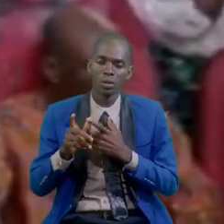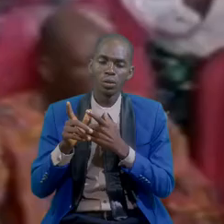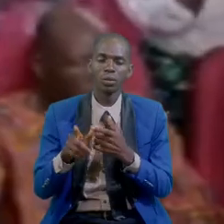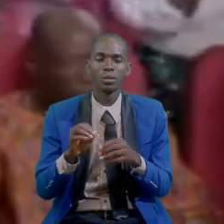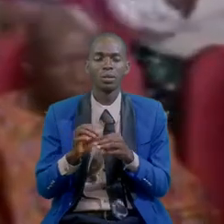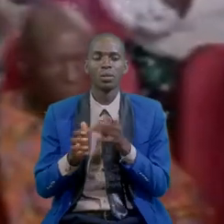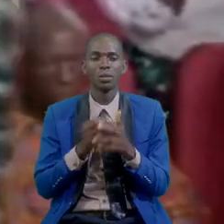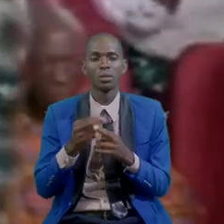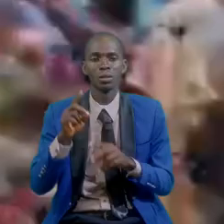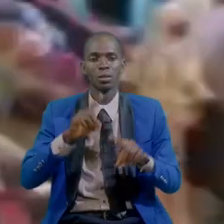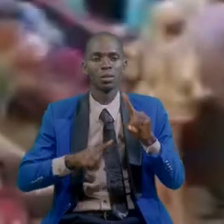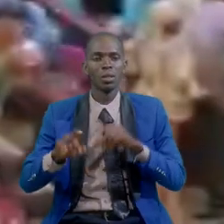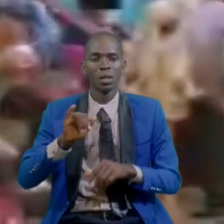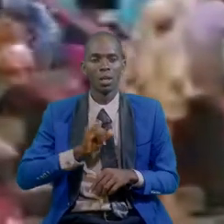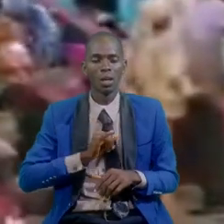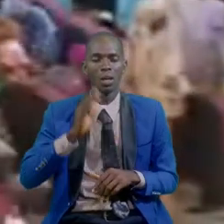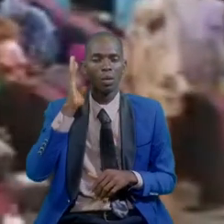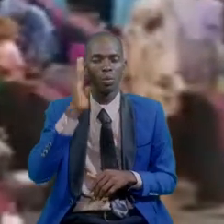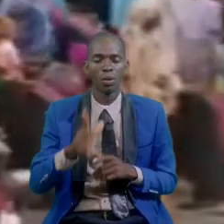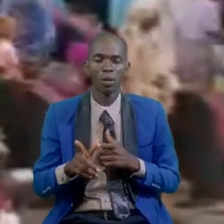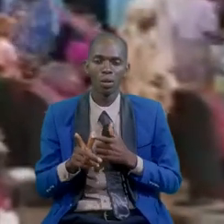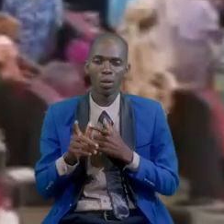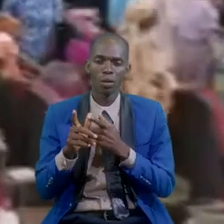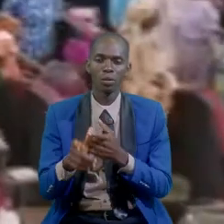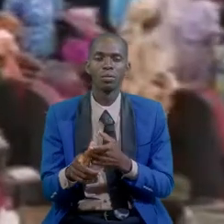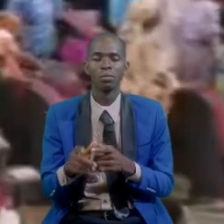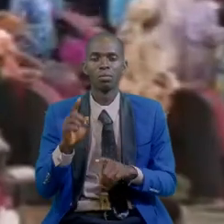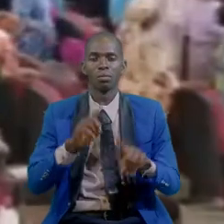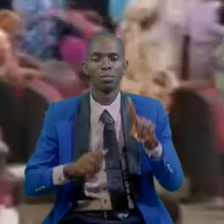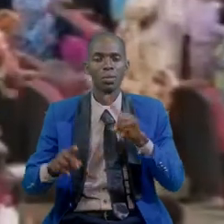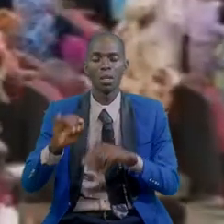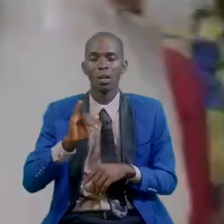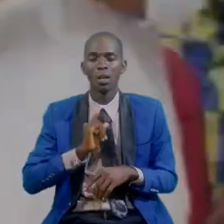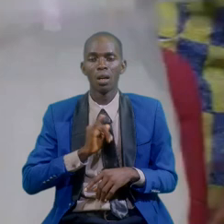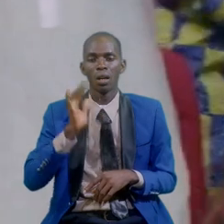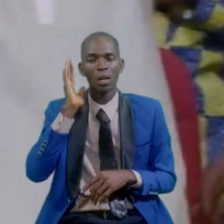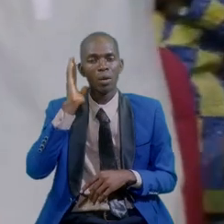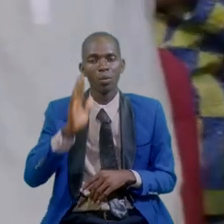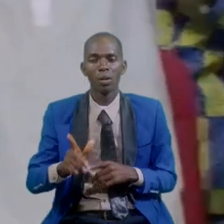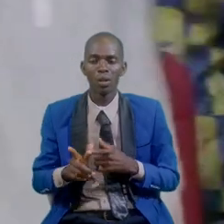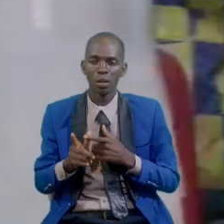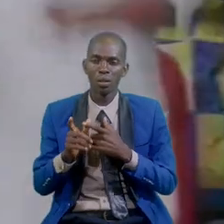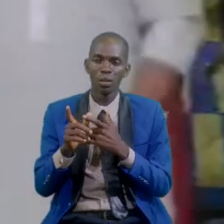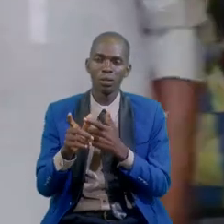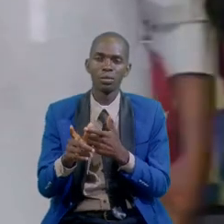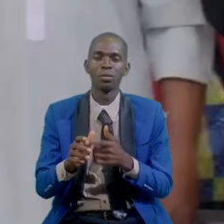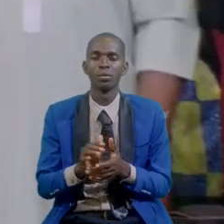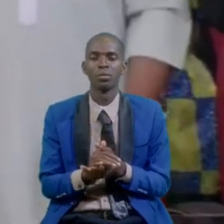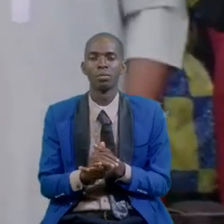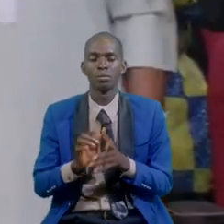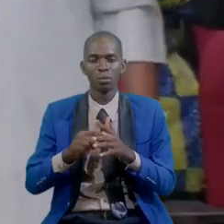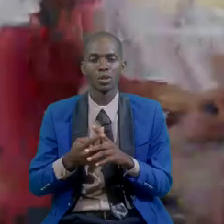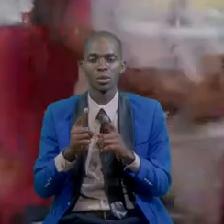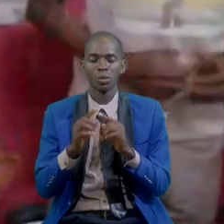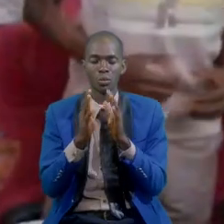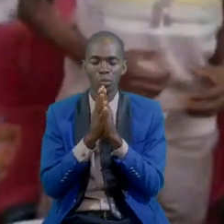I will run. I will run. Open your mouth and tell